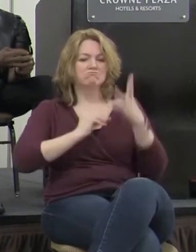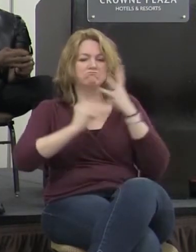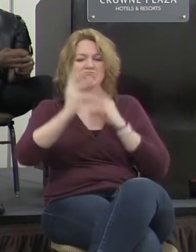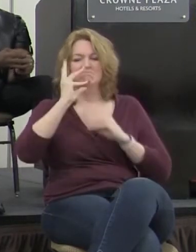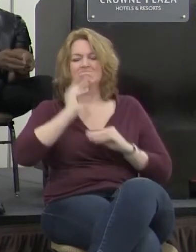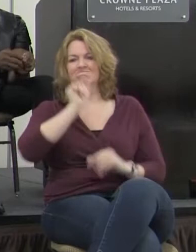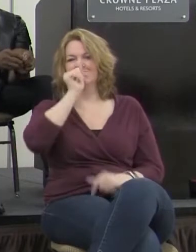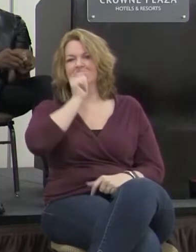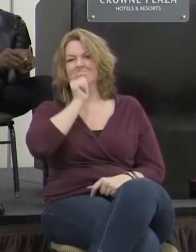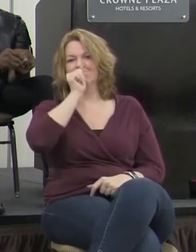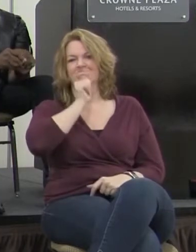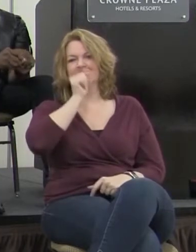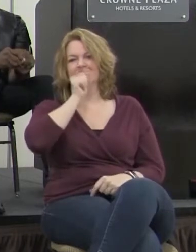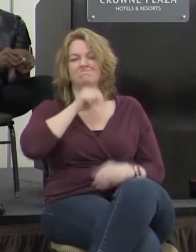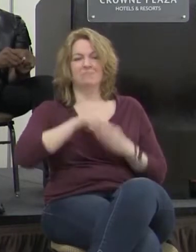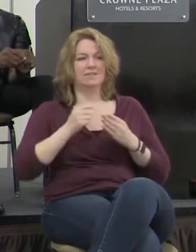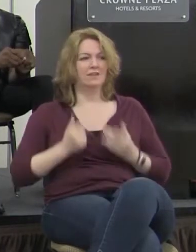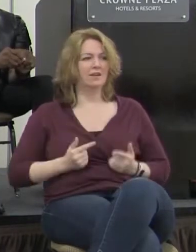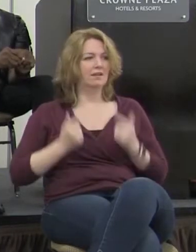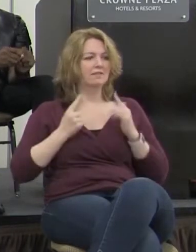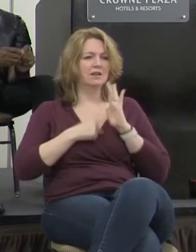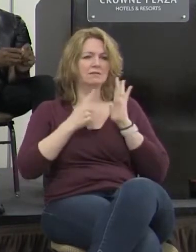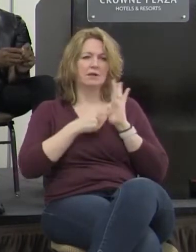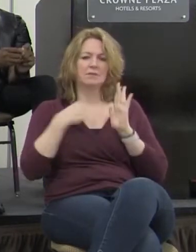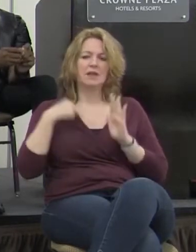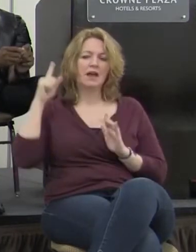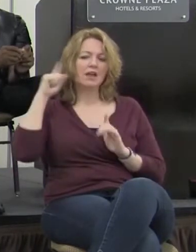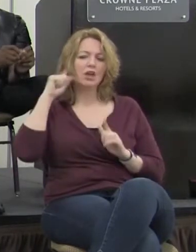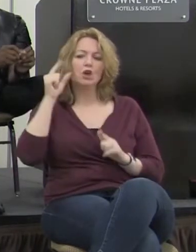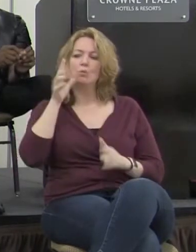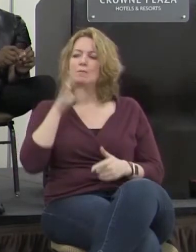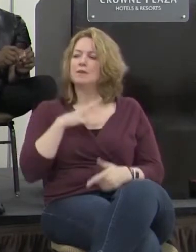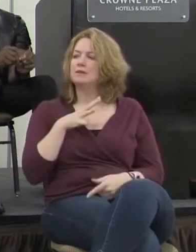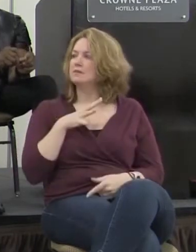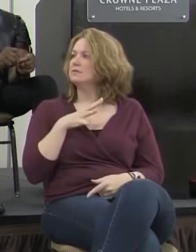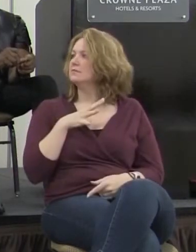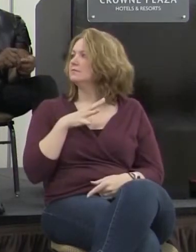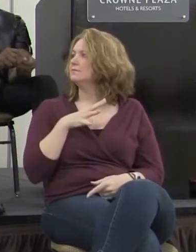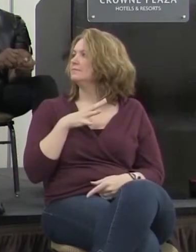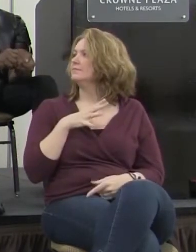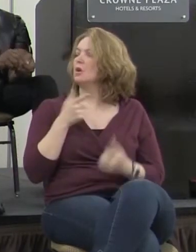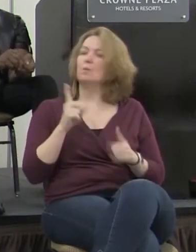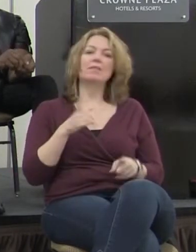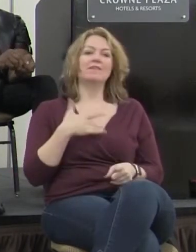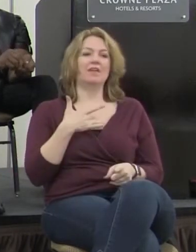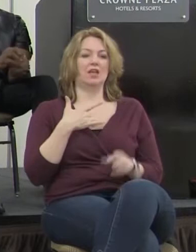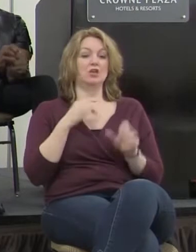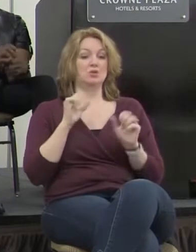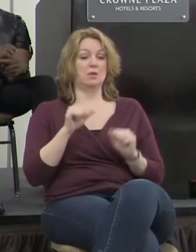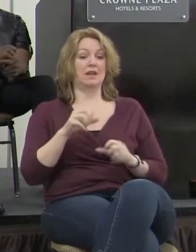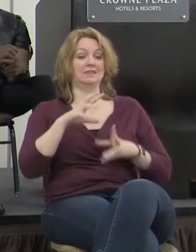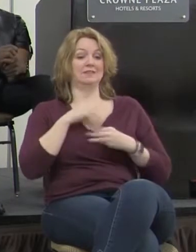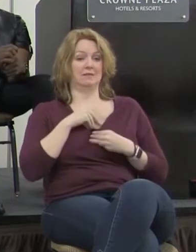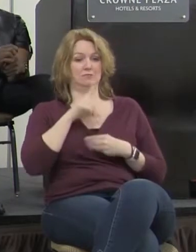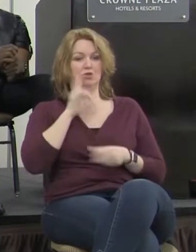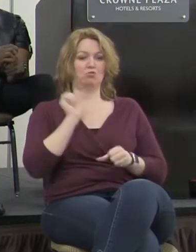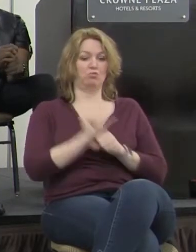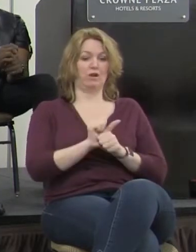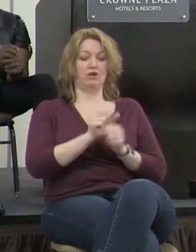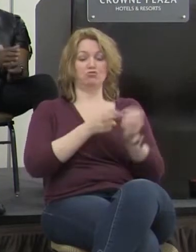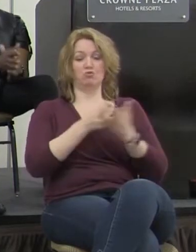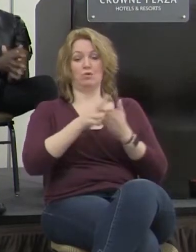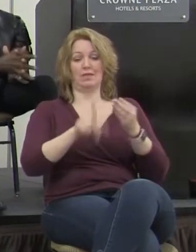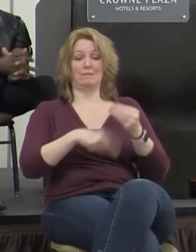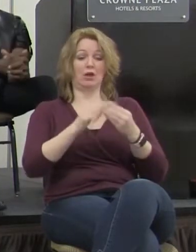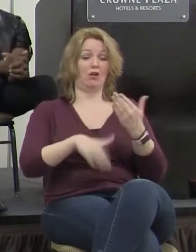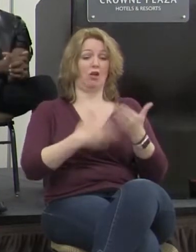to deal with in their lives. And sometimes I hear women, when they feel like you can accept like the real truth about all